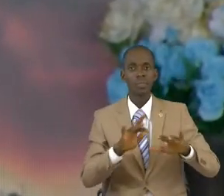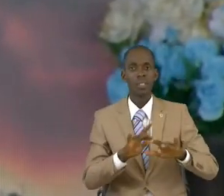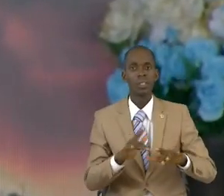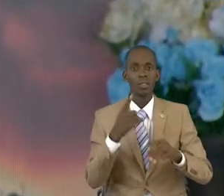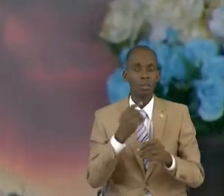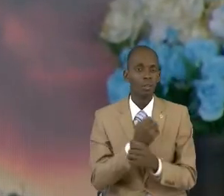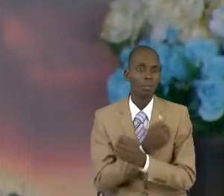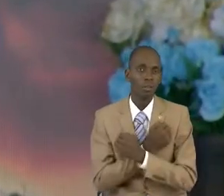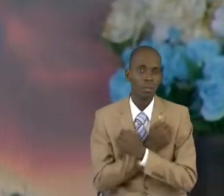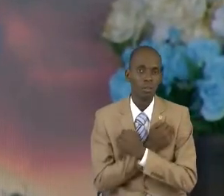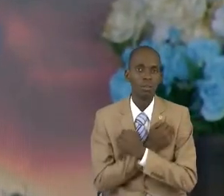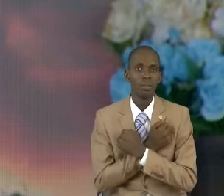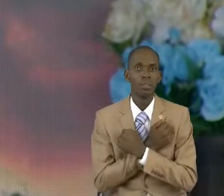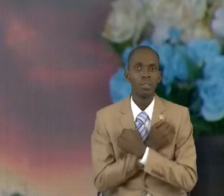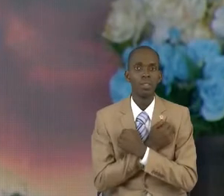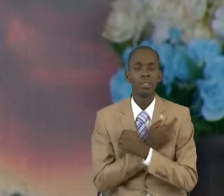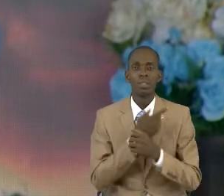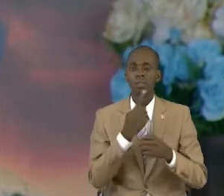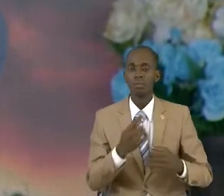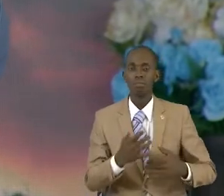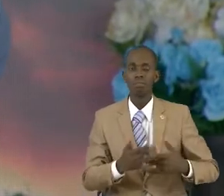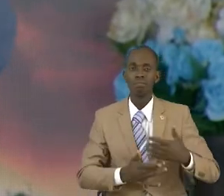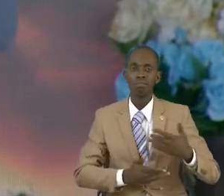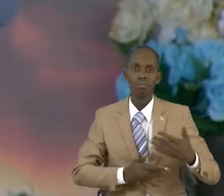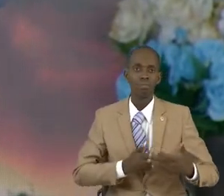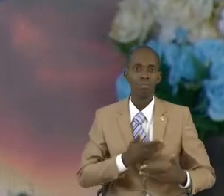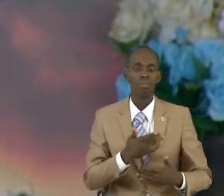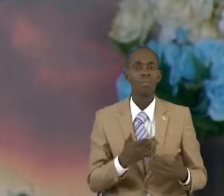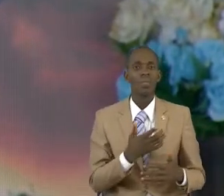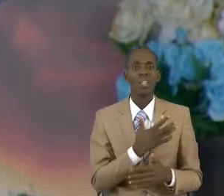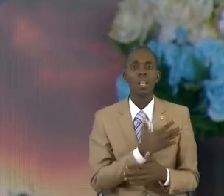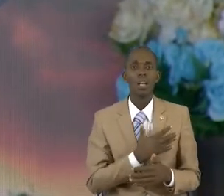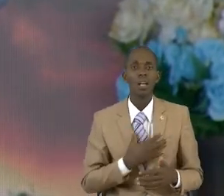love, the compassion, and the